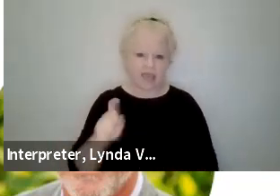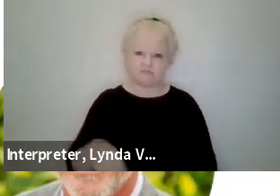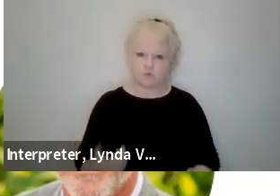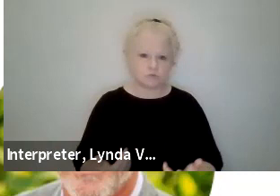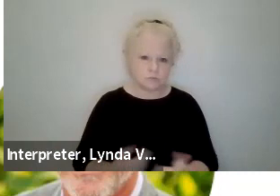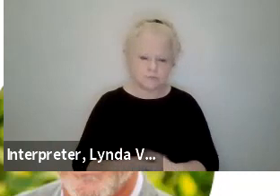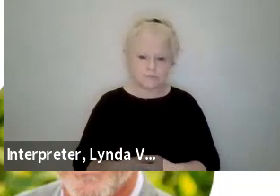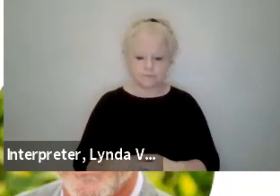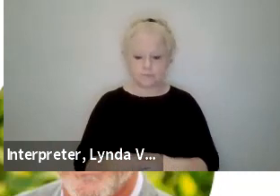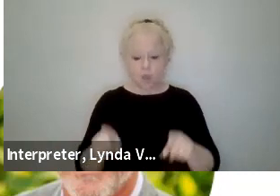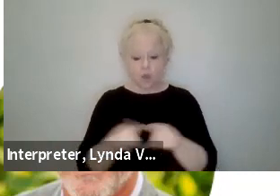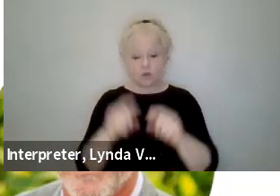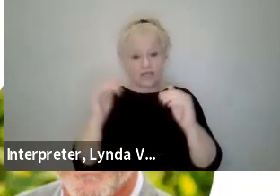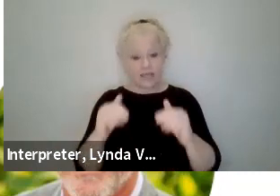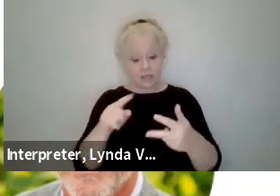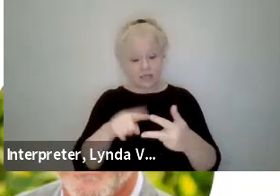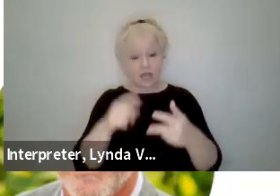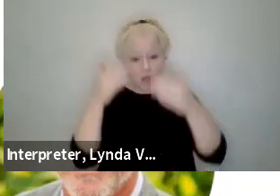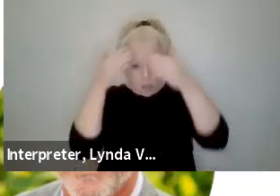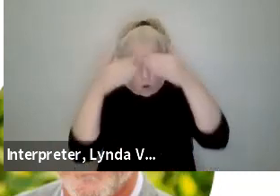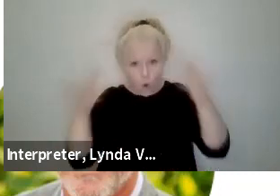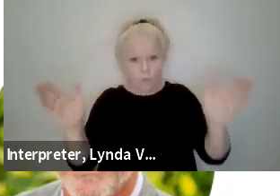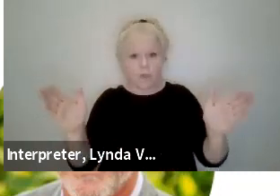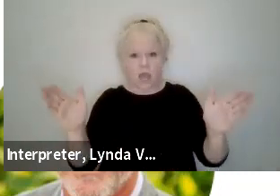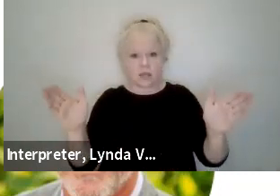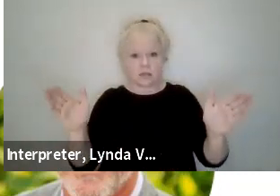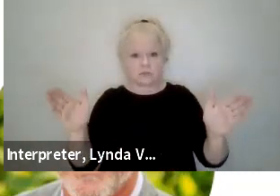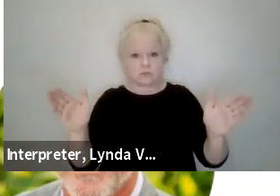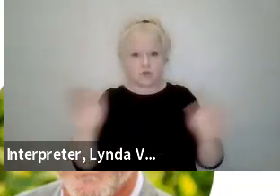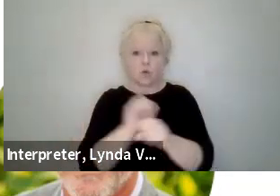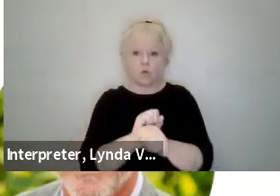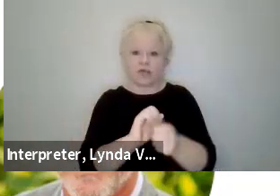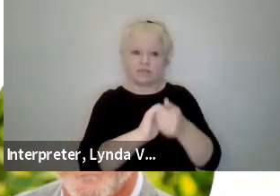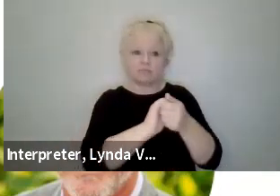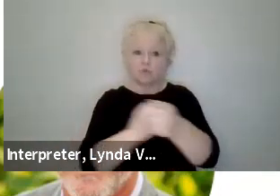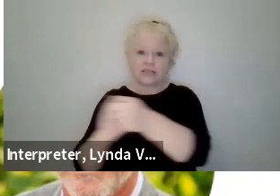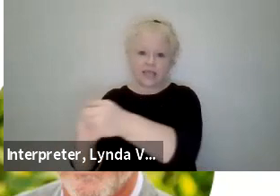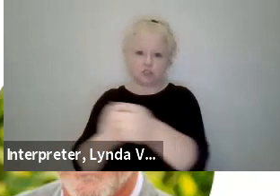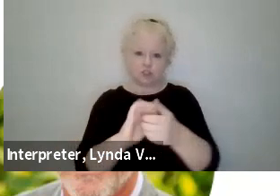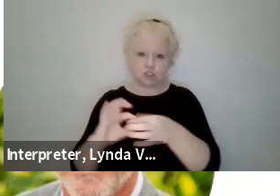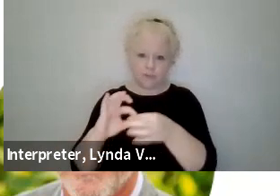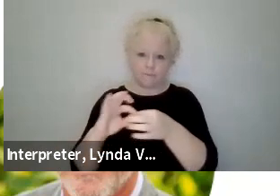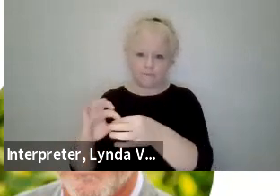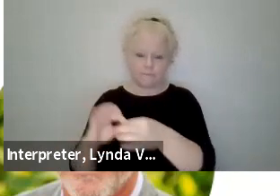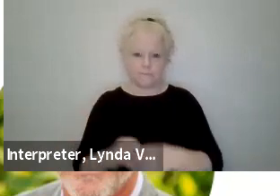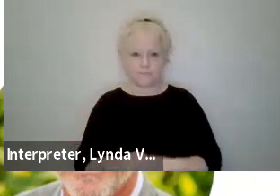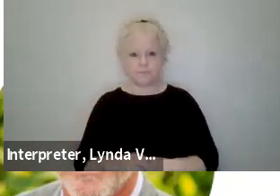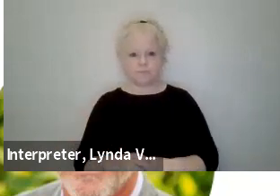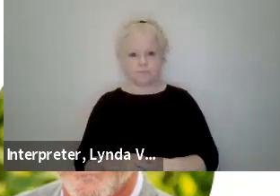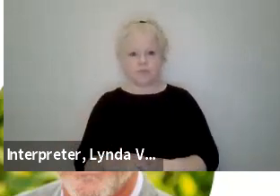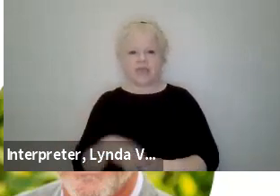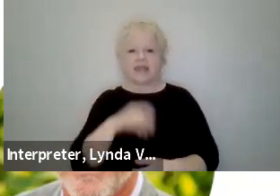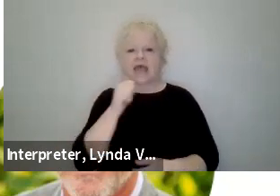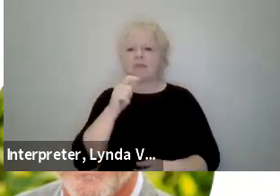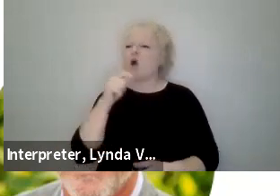very broad and open mind when we approach our relationships, in the sense that we're not worried about necessarily who we're